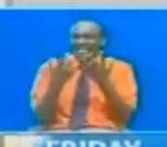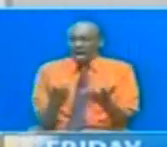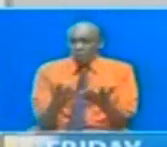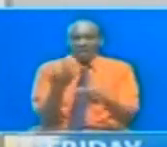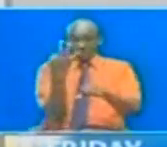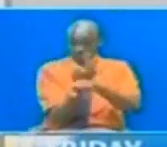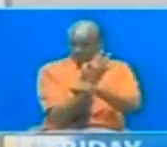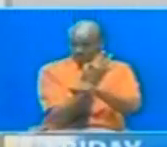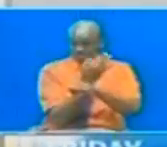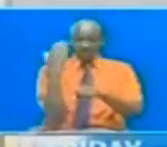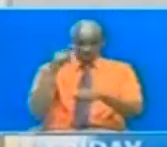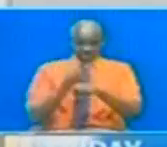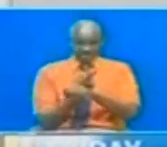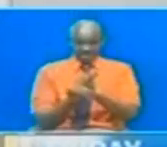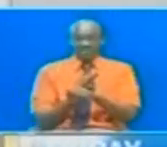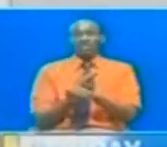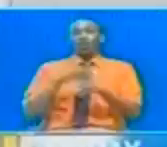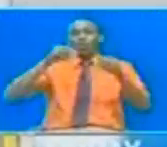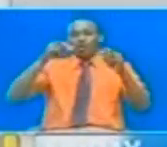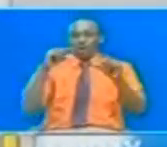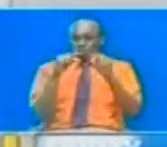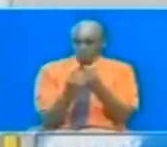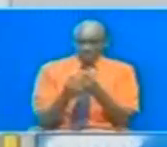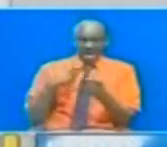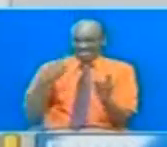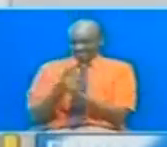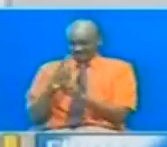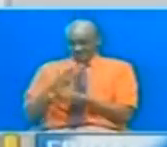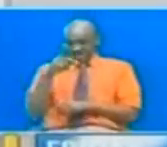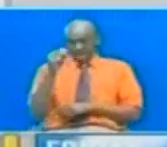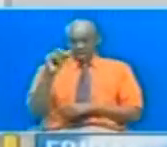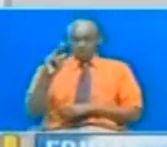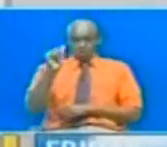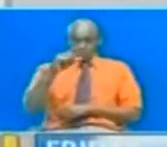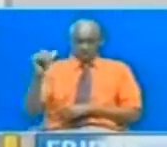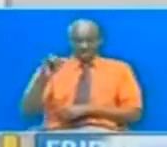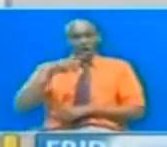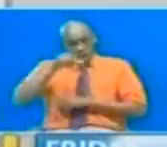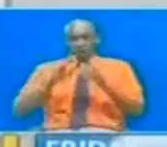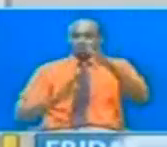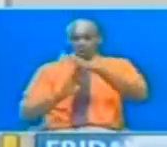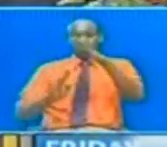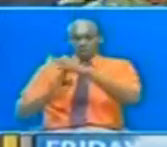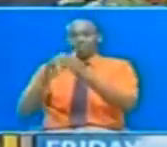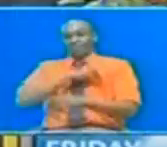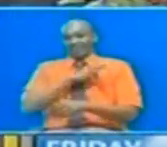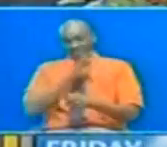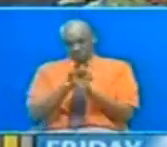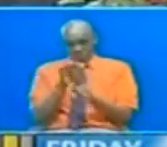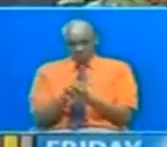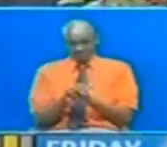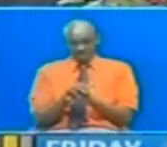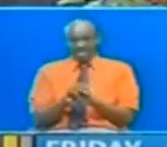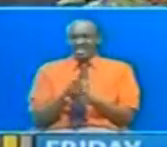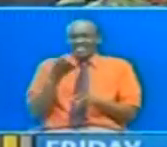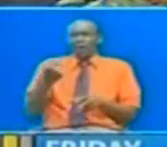only 3 shillings. Unga Group, Britam, Kakuzi and Centum Investments also made it to the list of the top 5 gainers. The challenge of